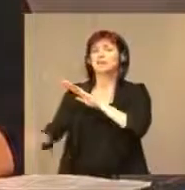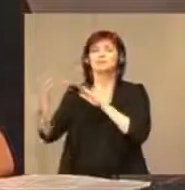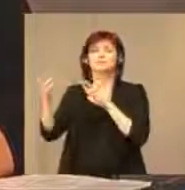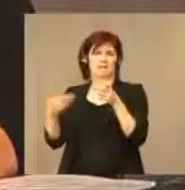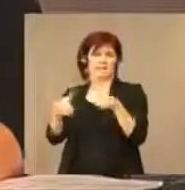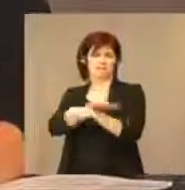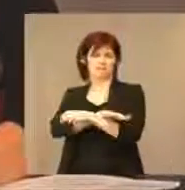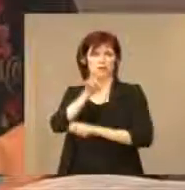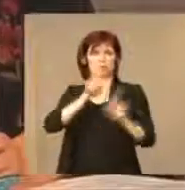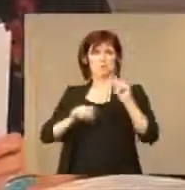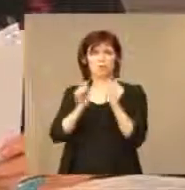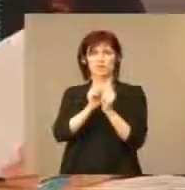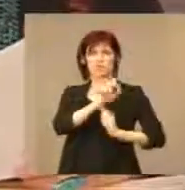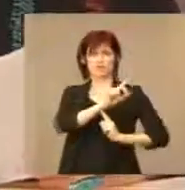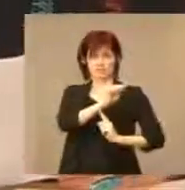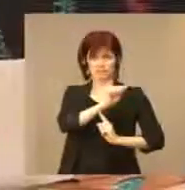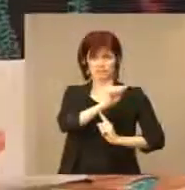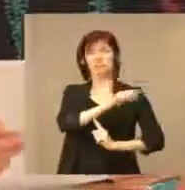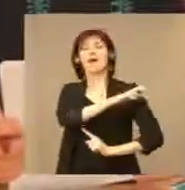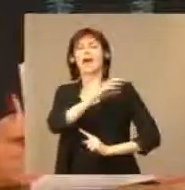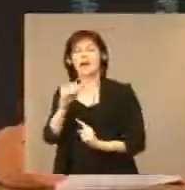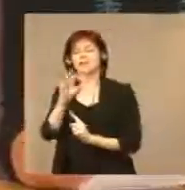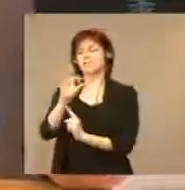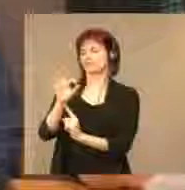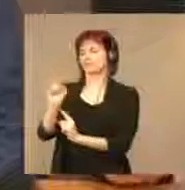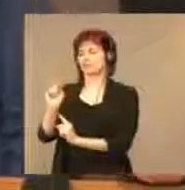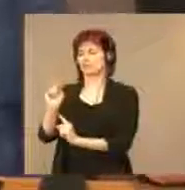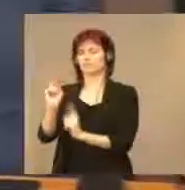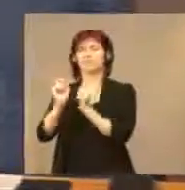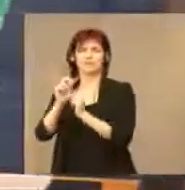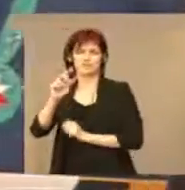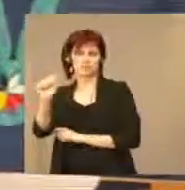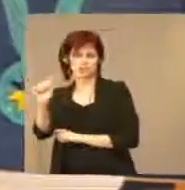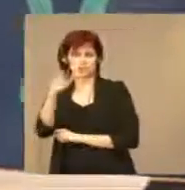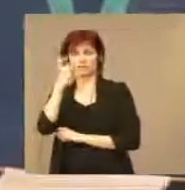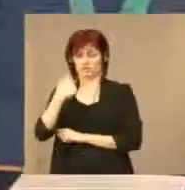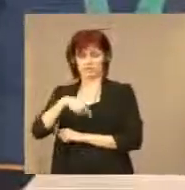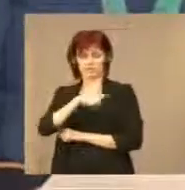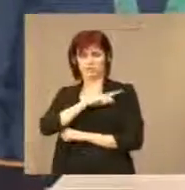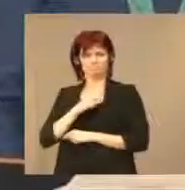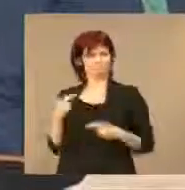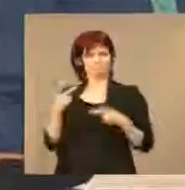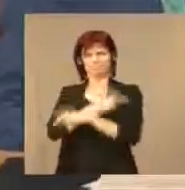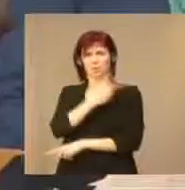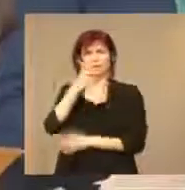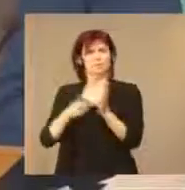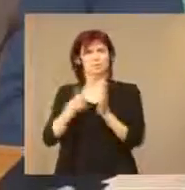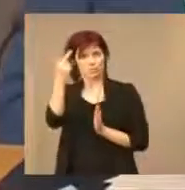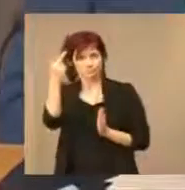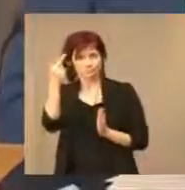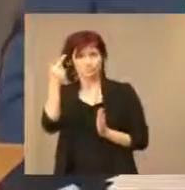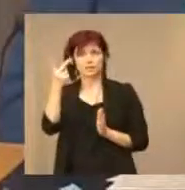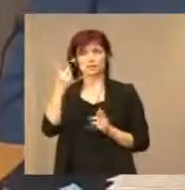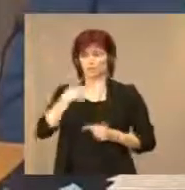people with disabilities and First Nation people with a disability as we face both being First Nation and being